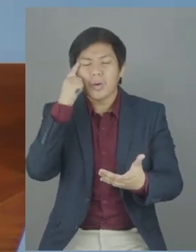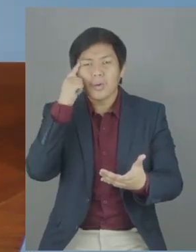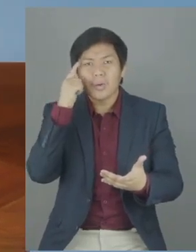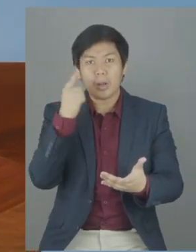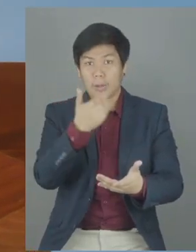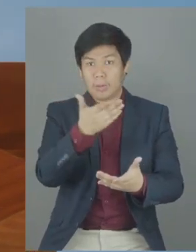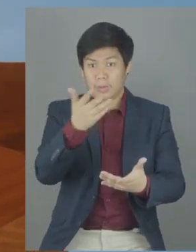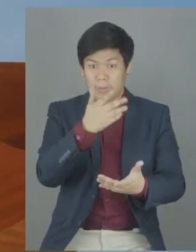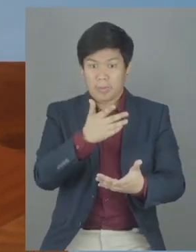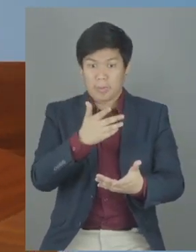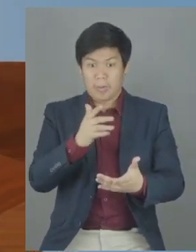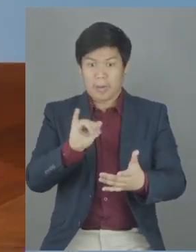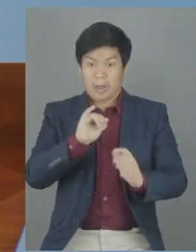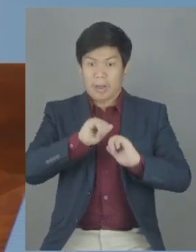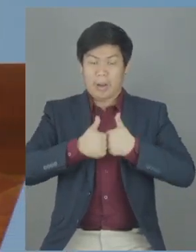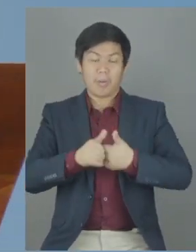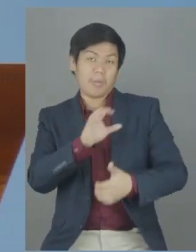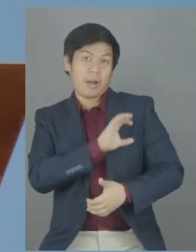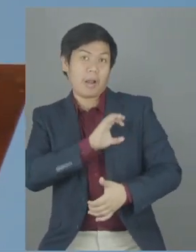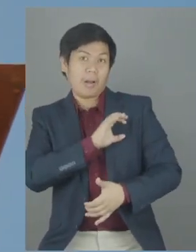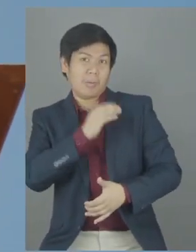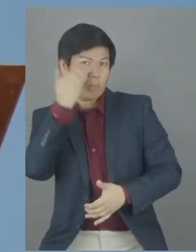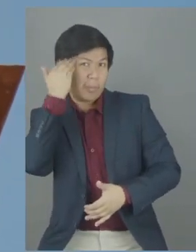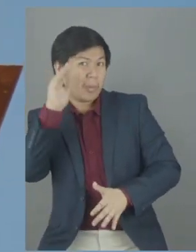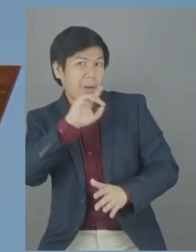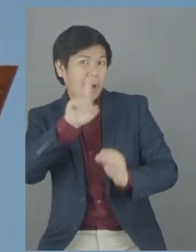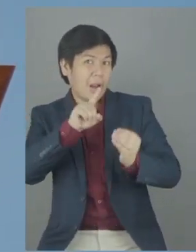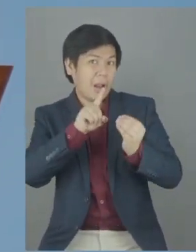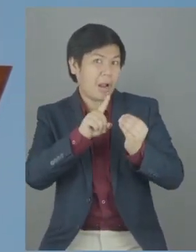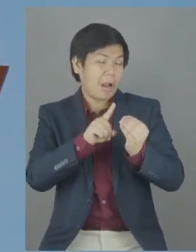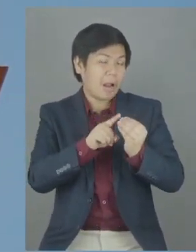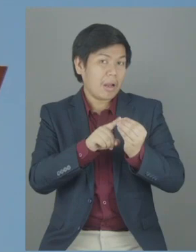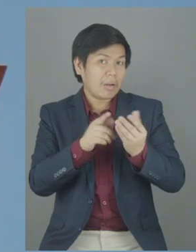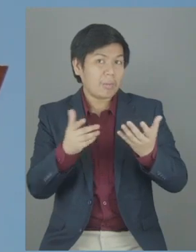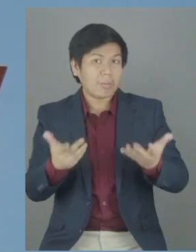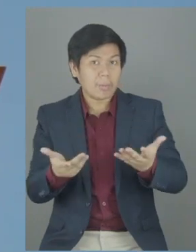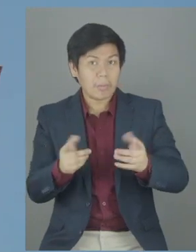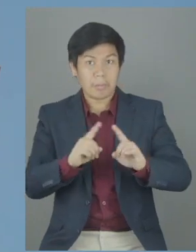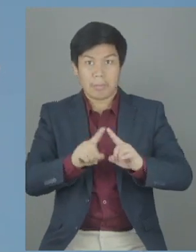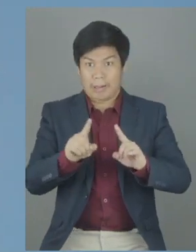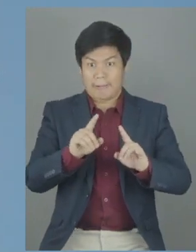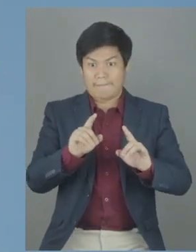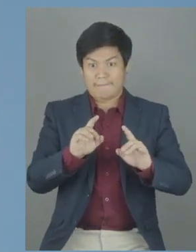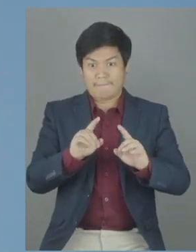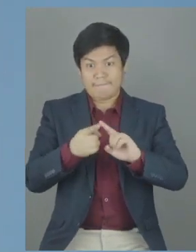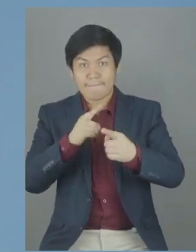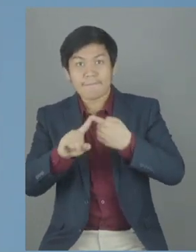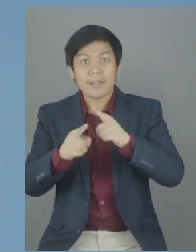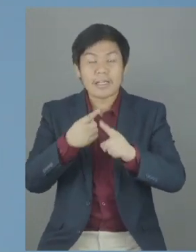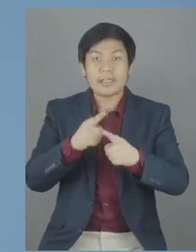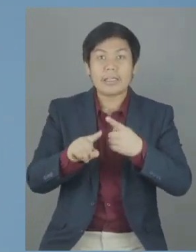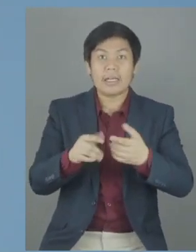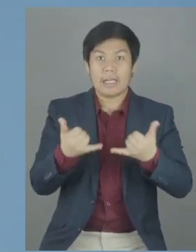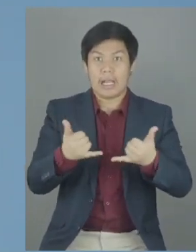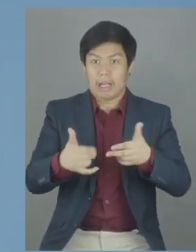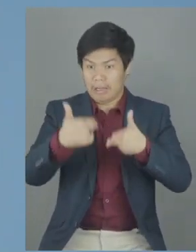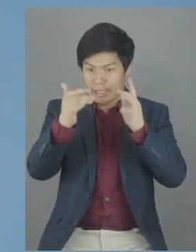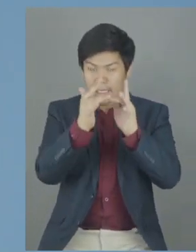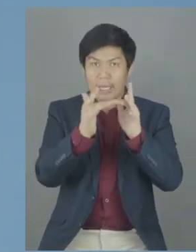your personality. And yet, your peers, today it's social media